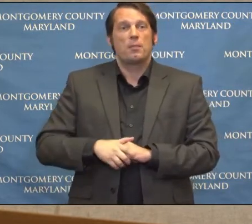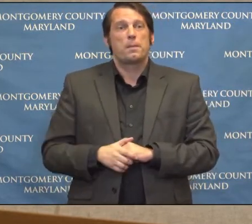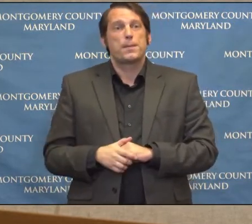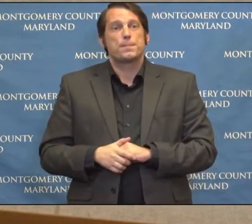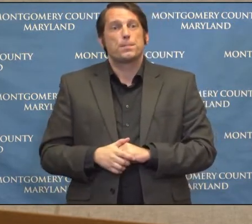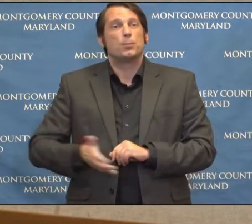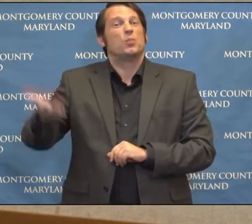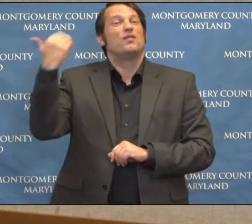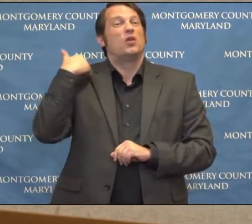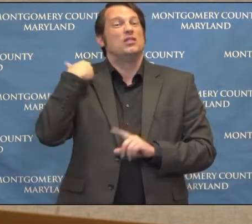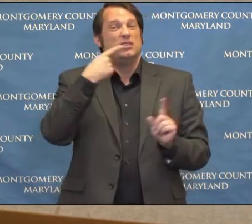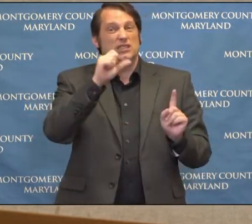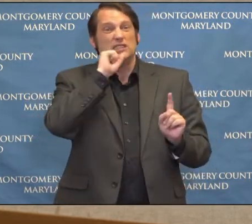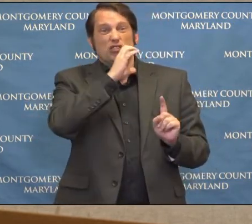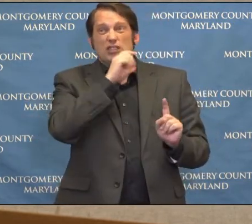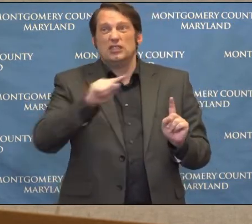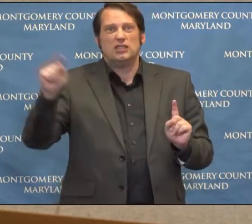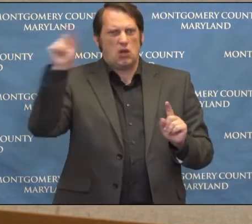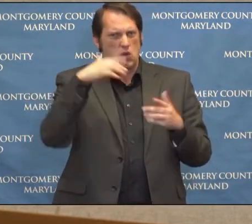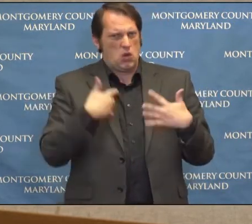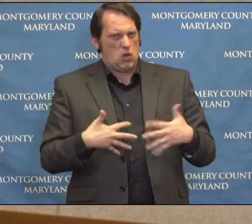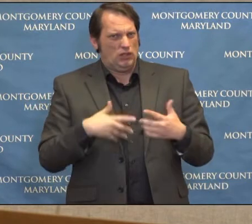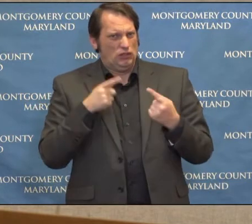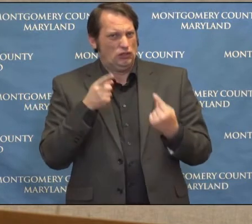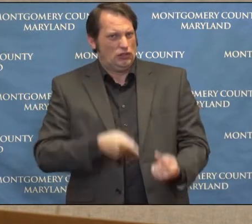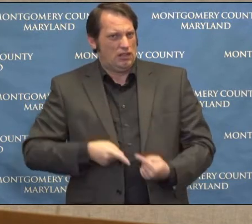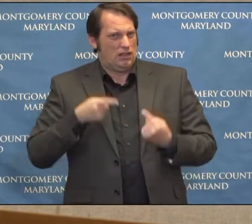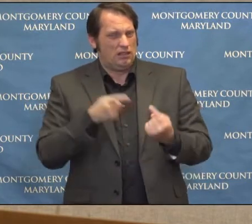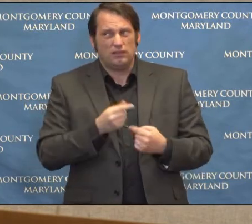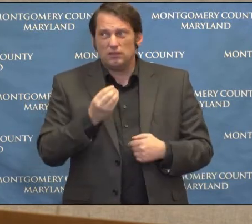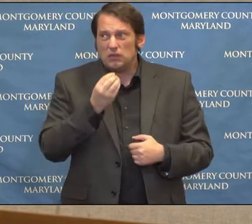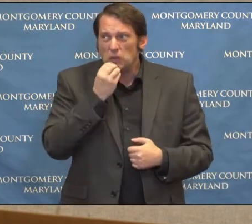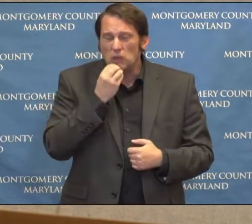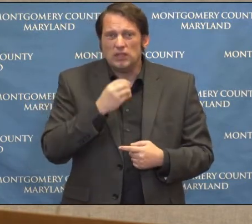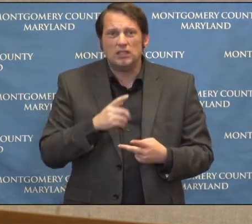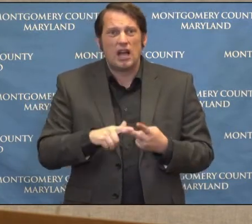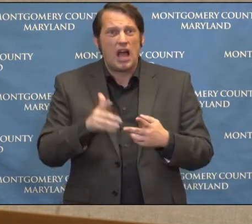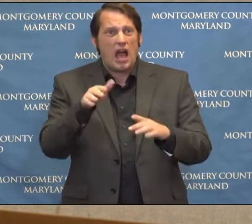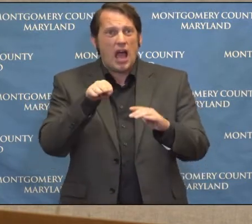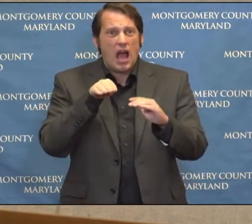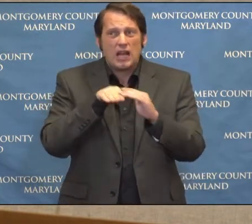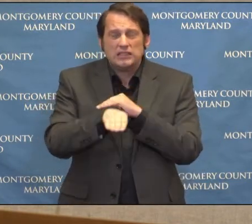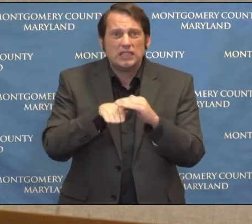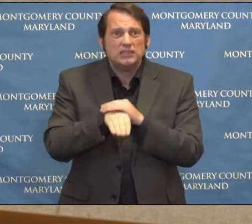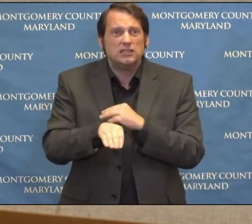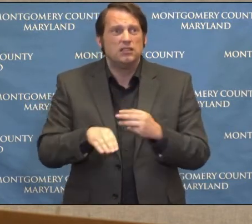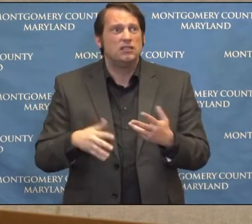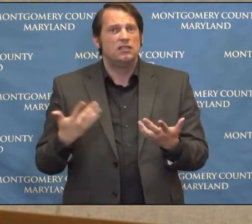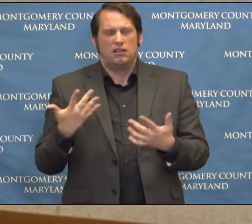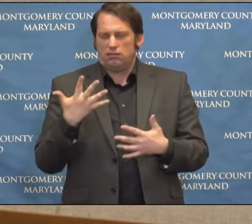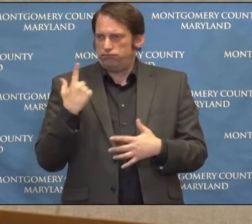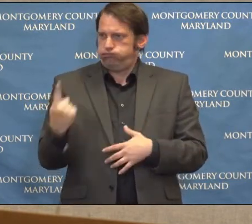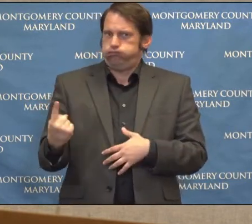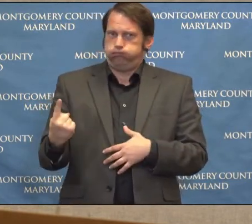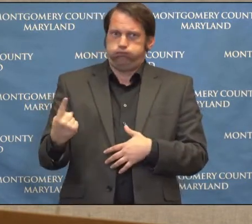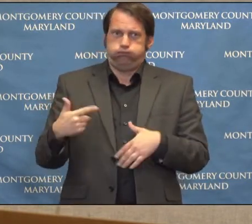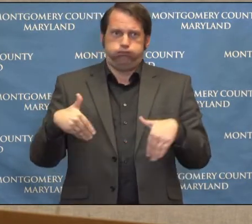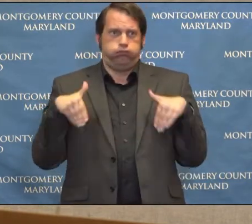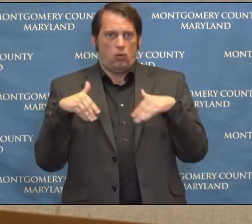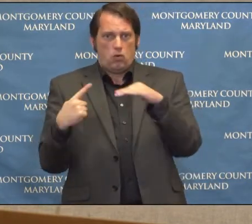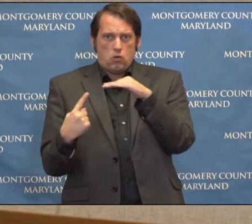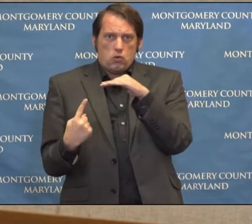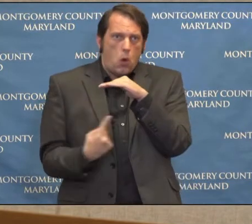seniors in the county. And so there's a lot of issues related to social isolation and inability to get to a